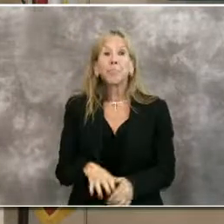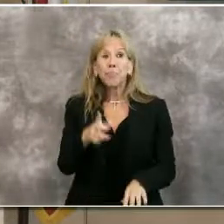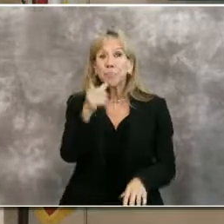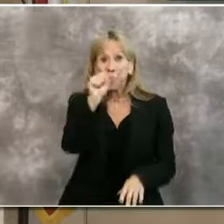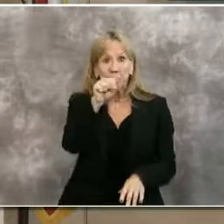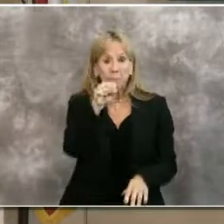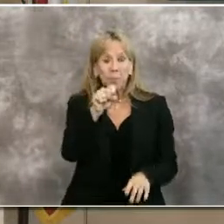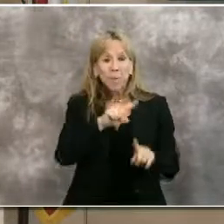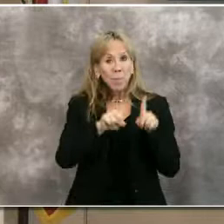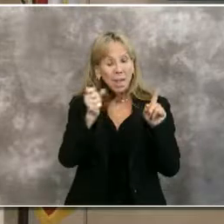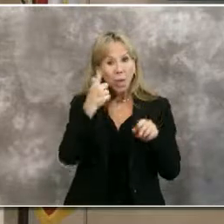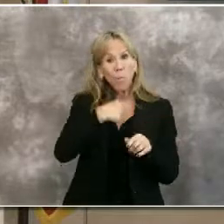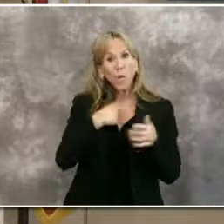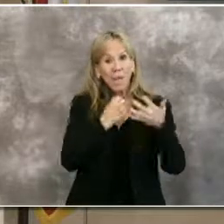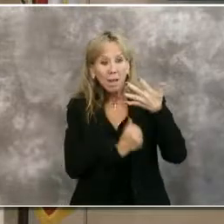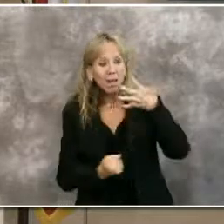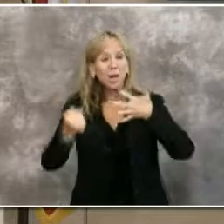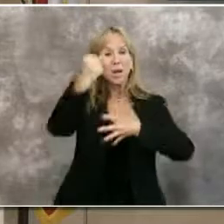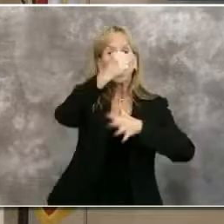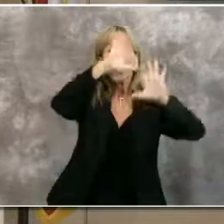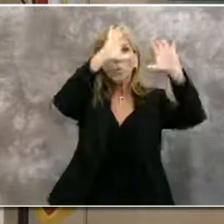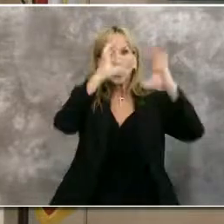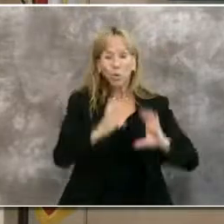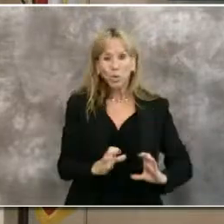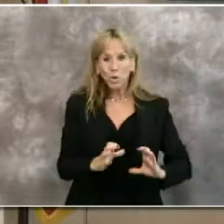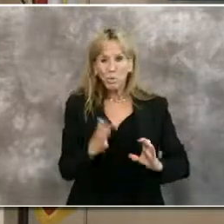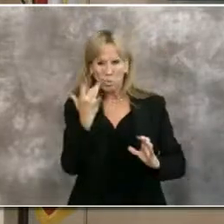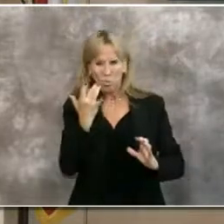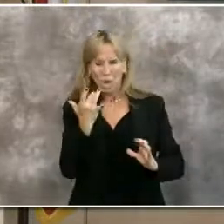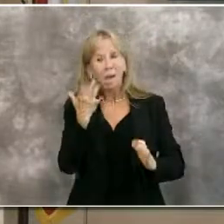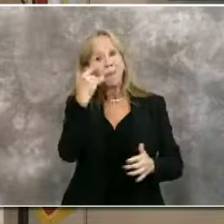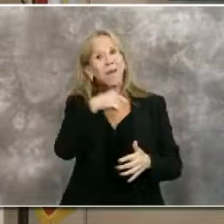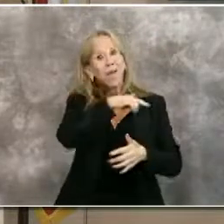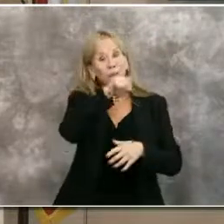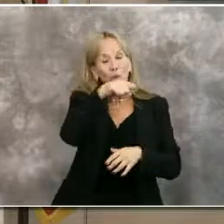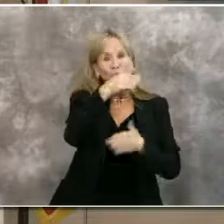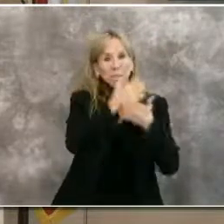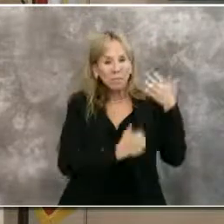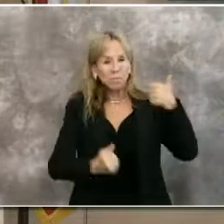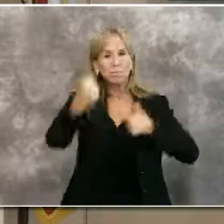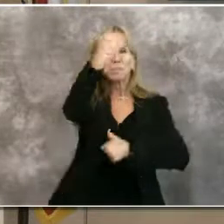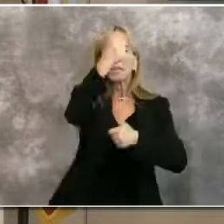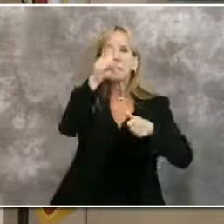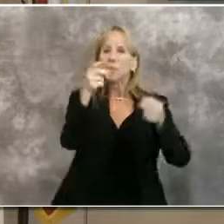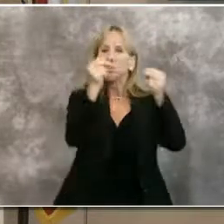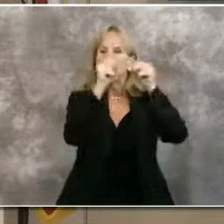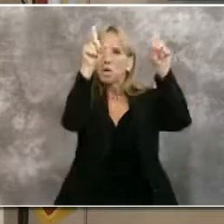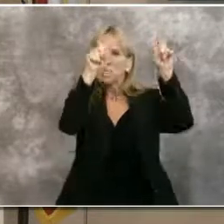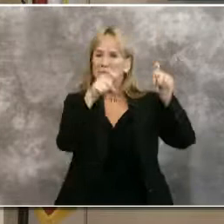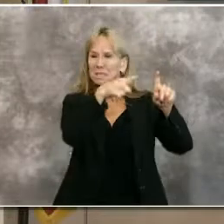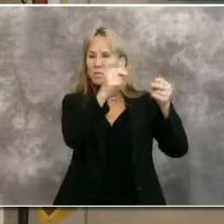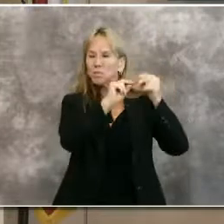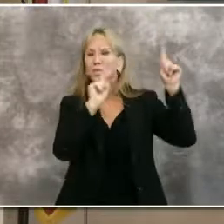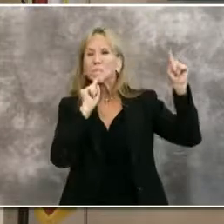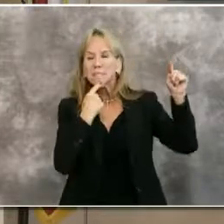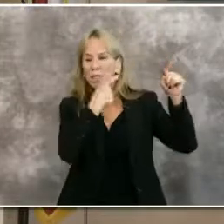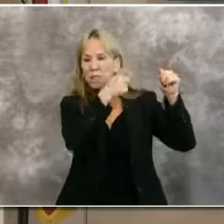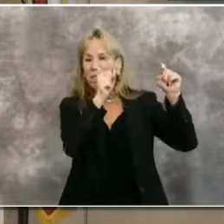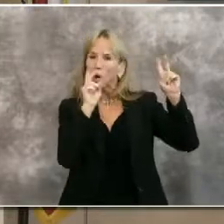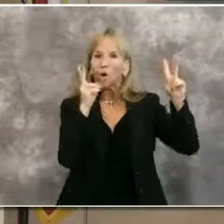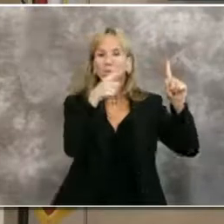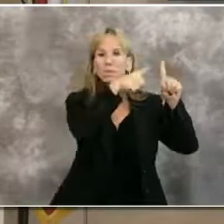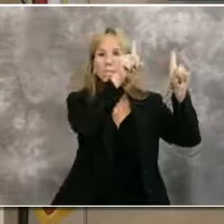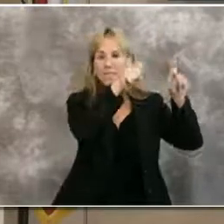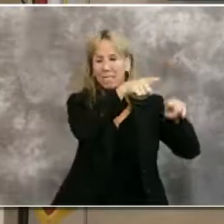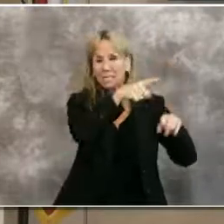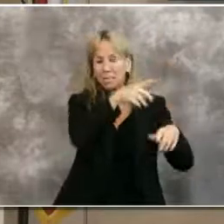prioritizing the groups because those are the people that need to be tested. And we're seeing more cases, as that was shared by Dr. Wooten. So we're going to